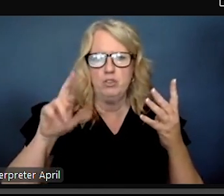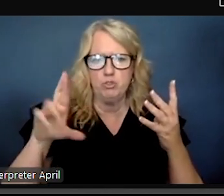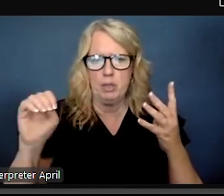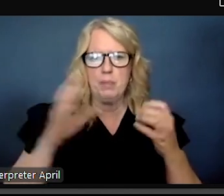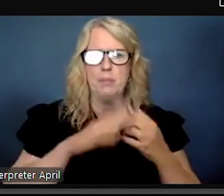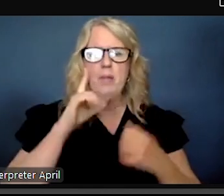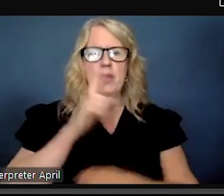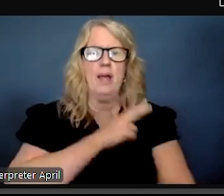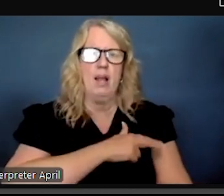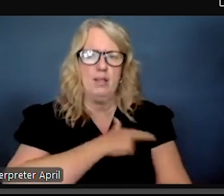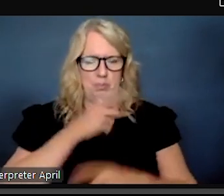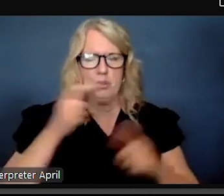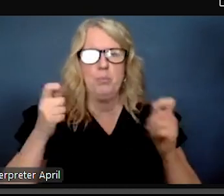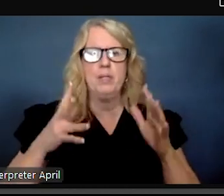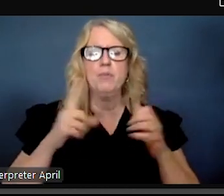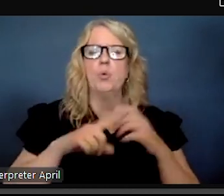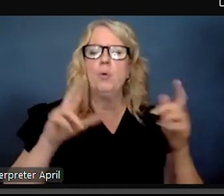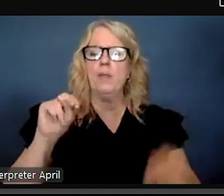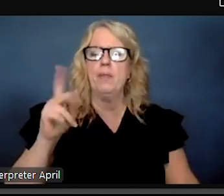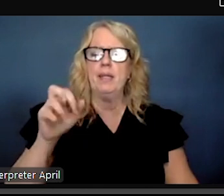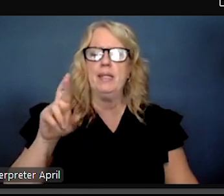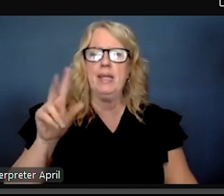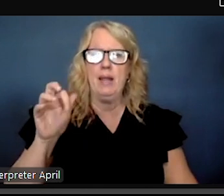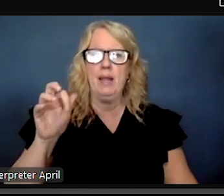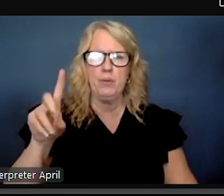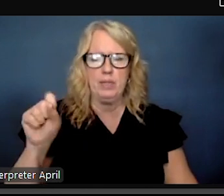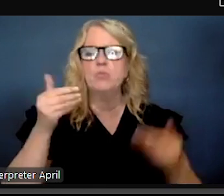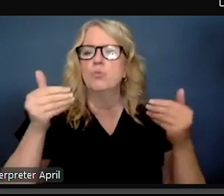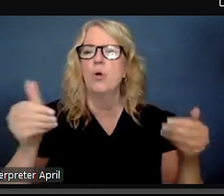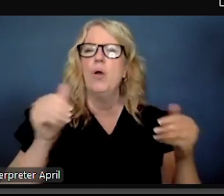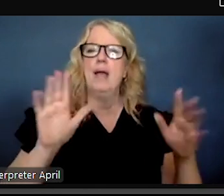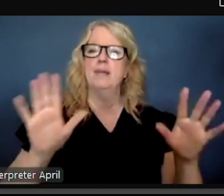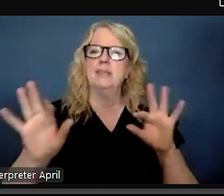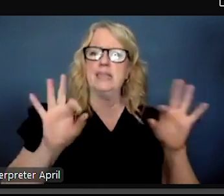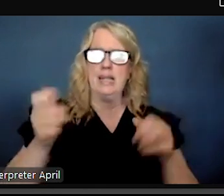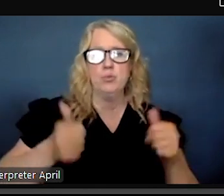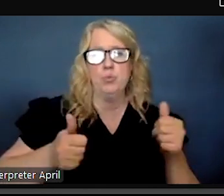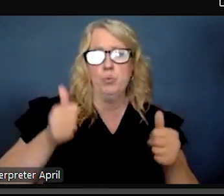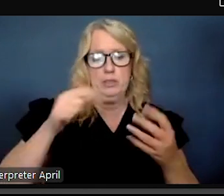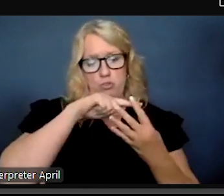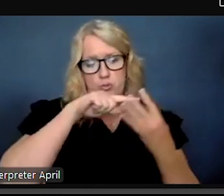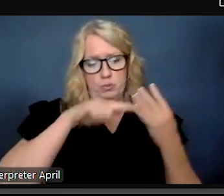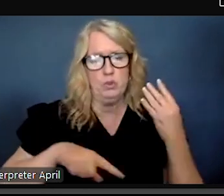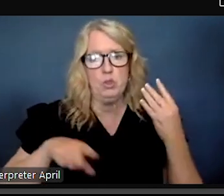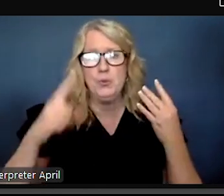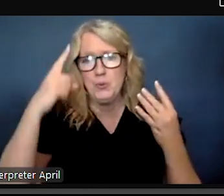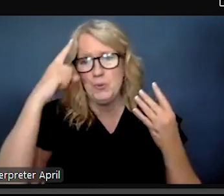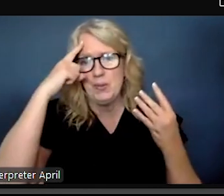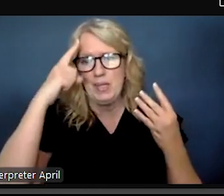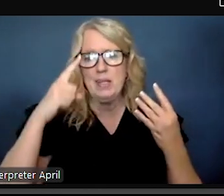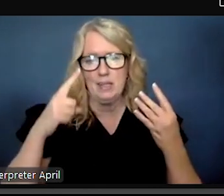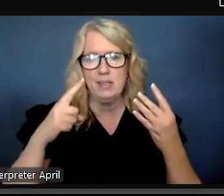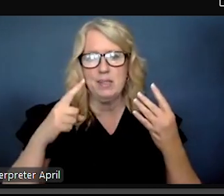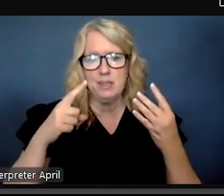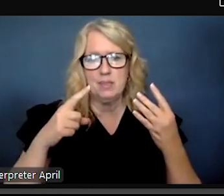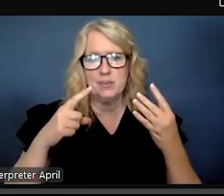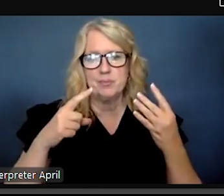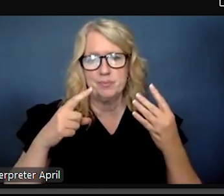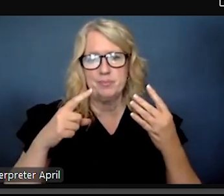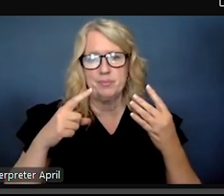the Netherlands. So go ahead and select which one you think was